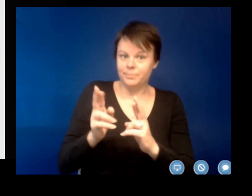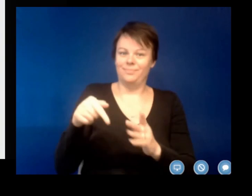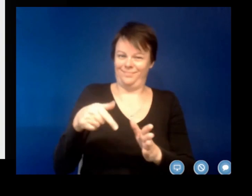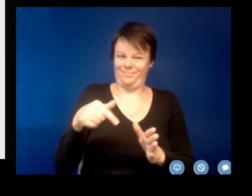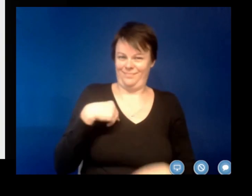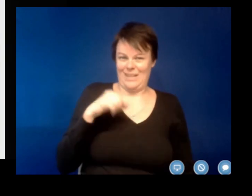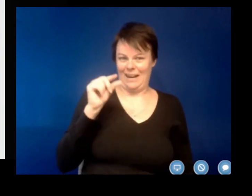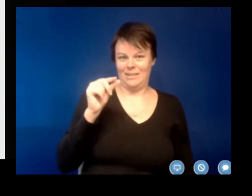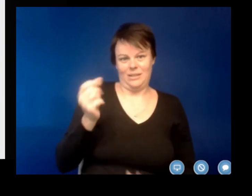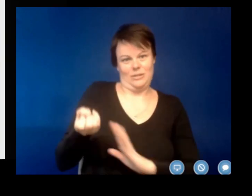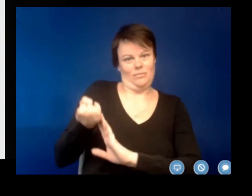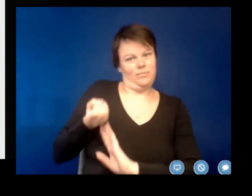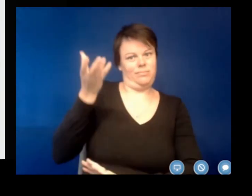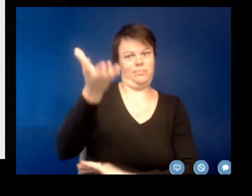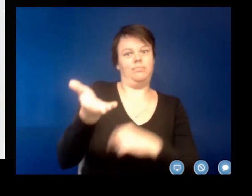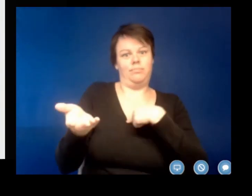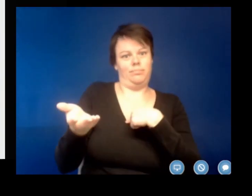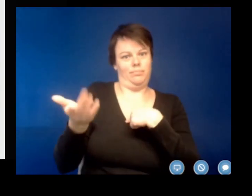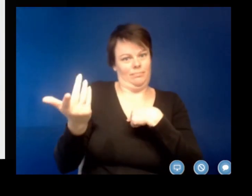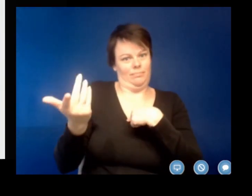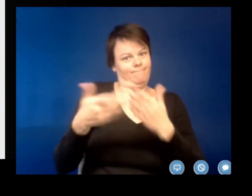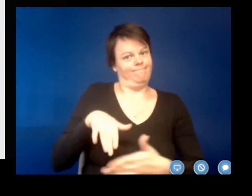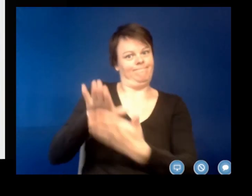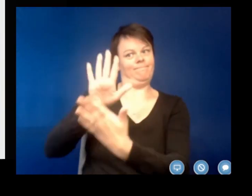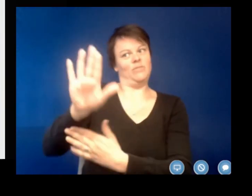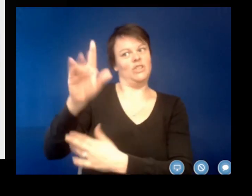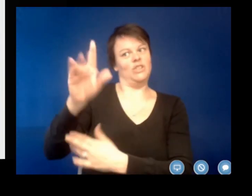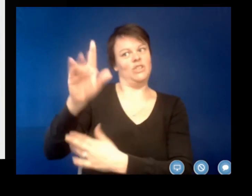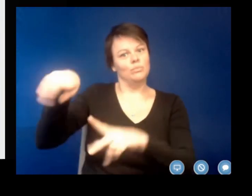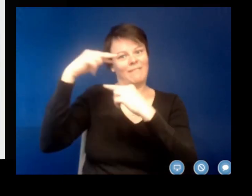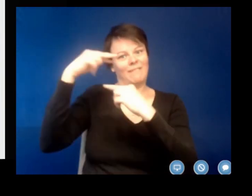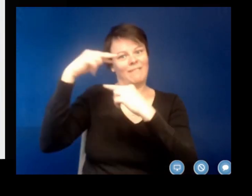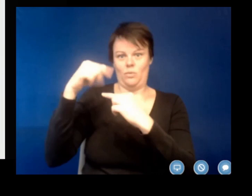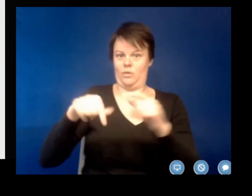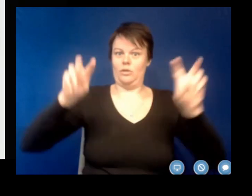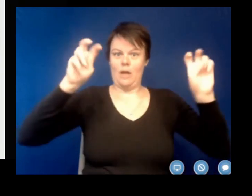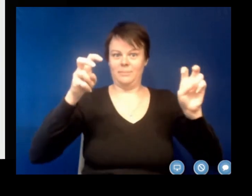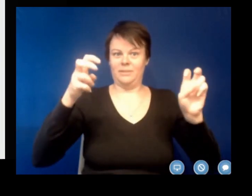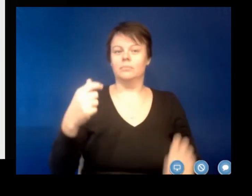happy if this would be the case. And I thank you very much for your very kind attention.